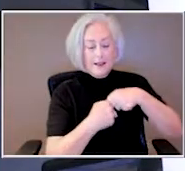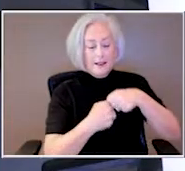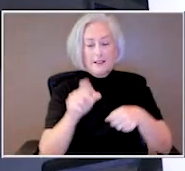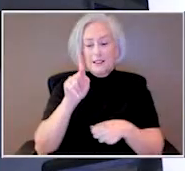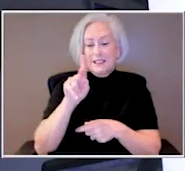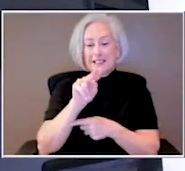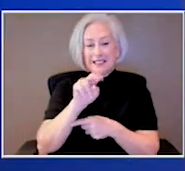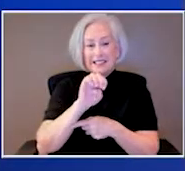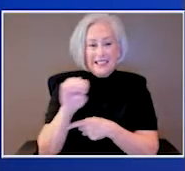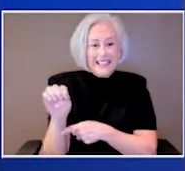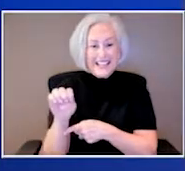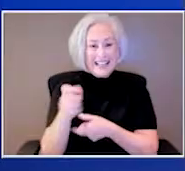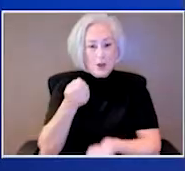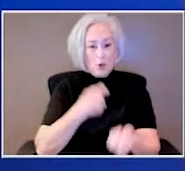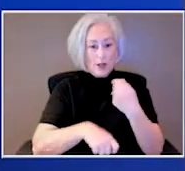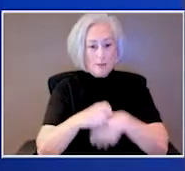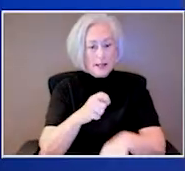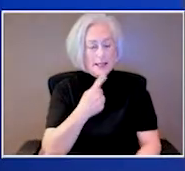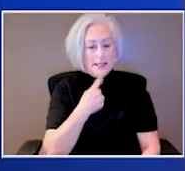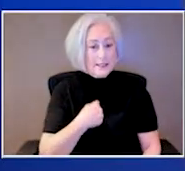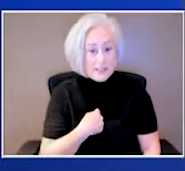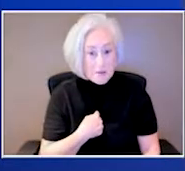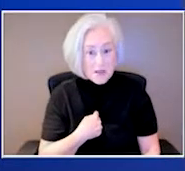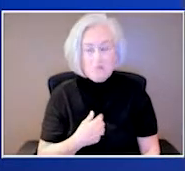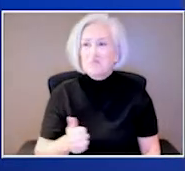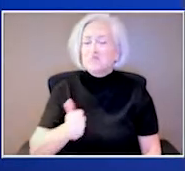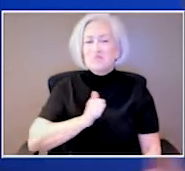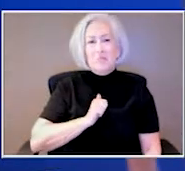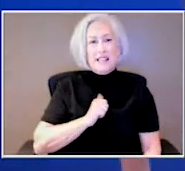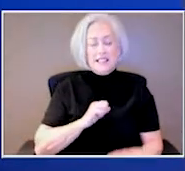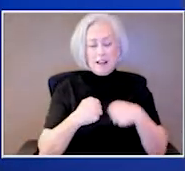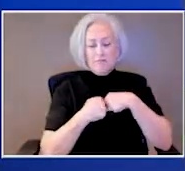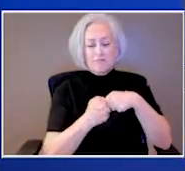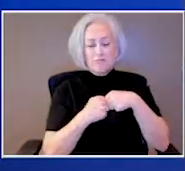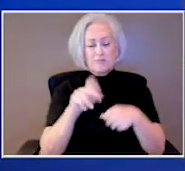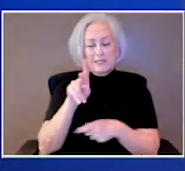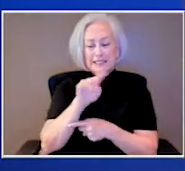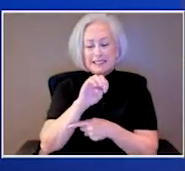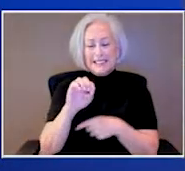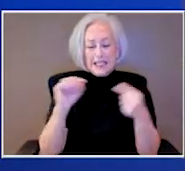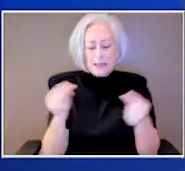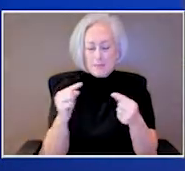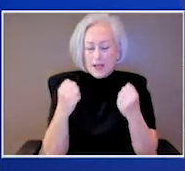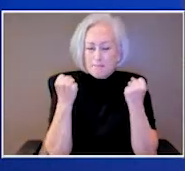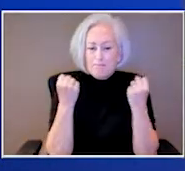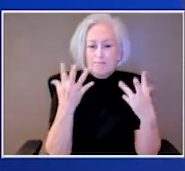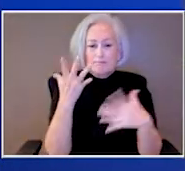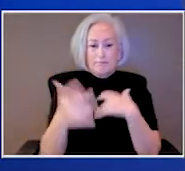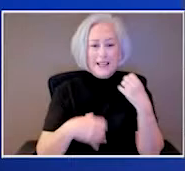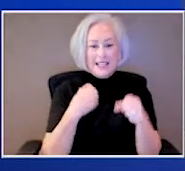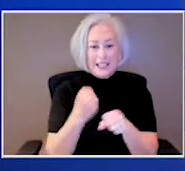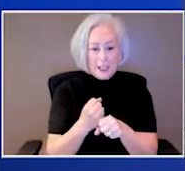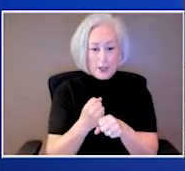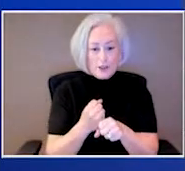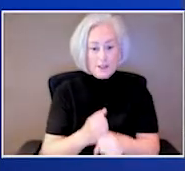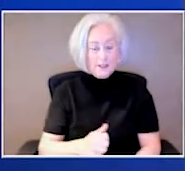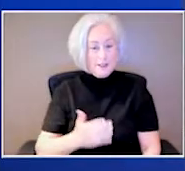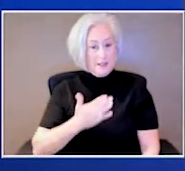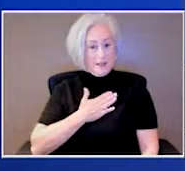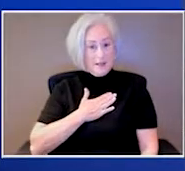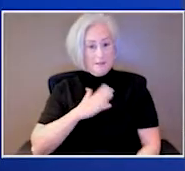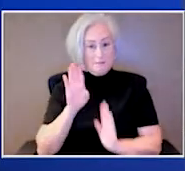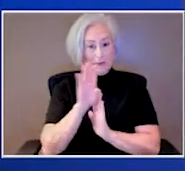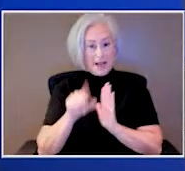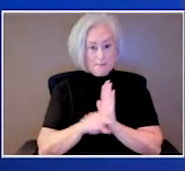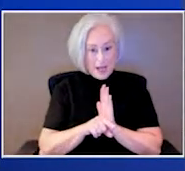that. I had knee pain for a number of years, and my background was in outpatient physical therapy, and I knew the time